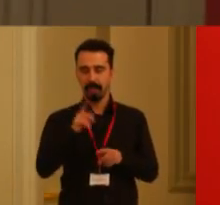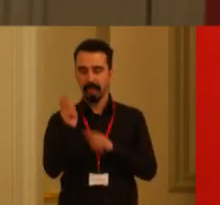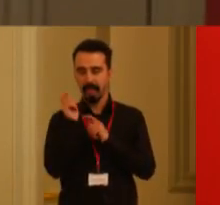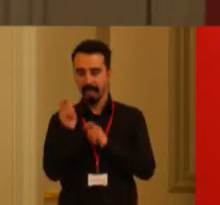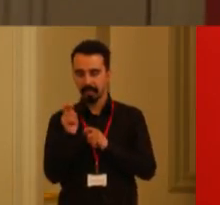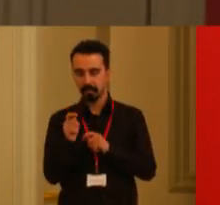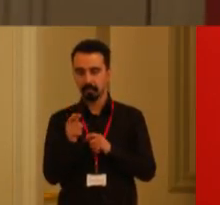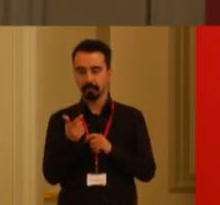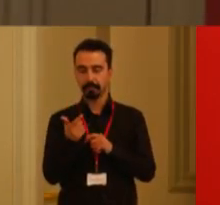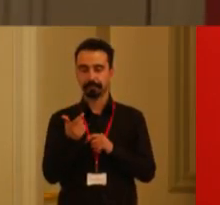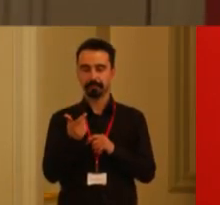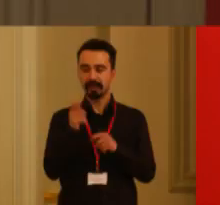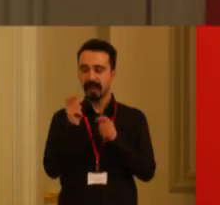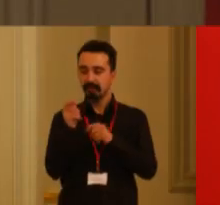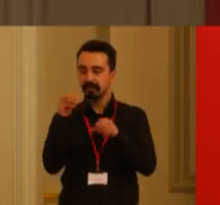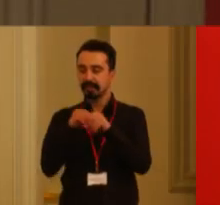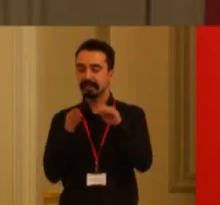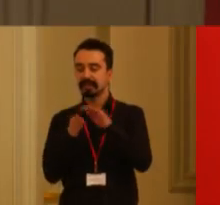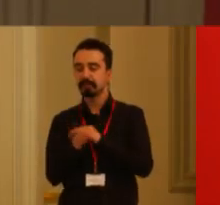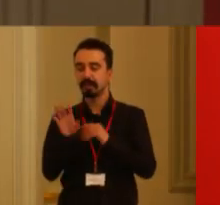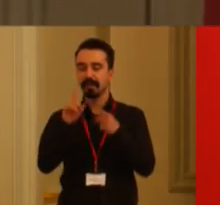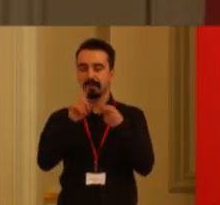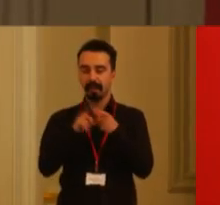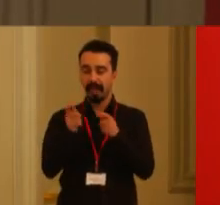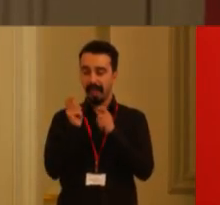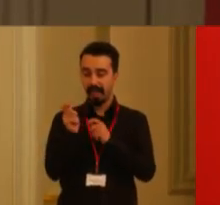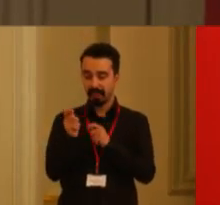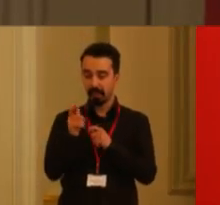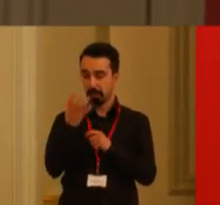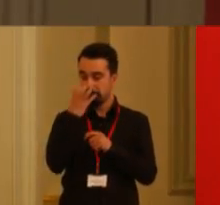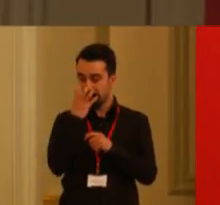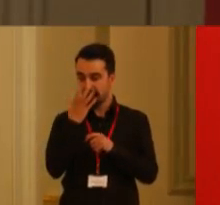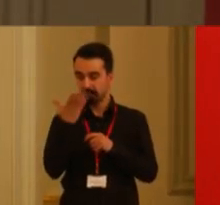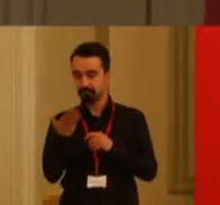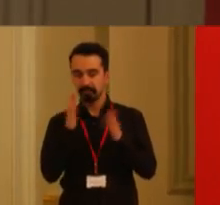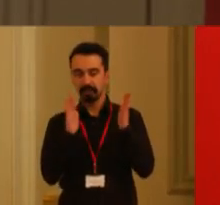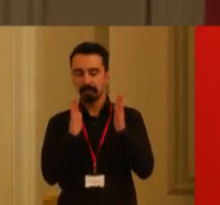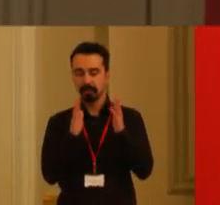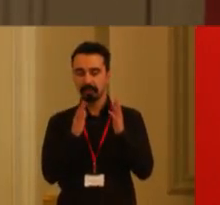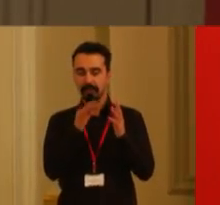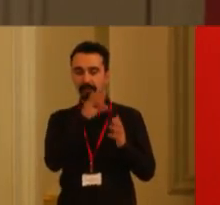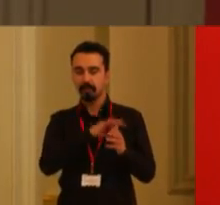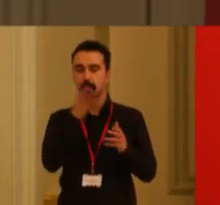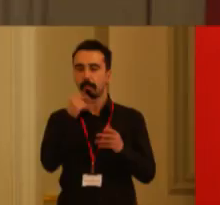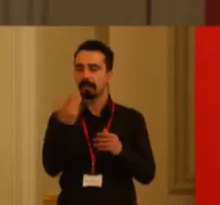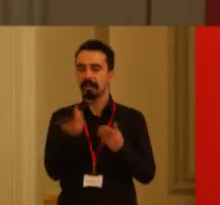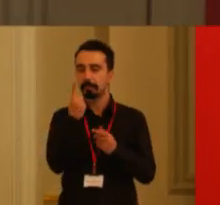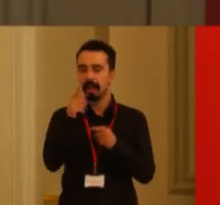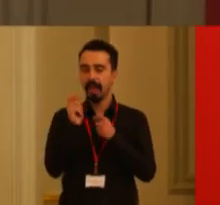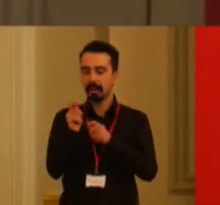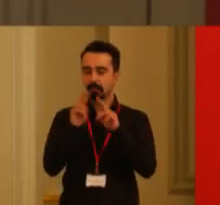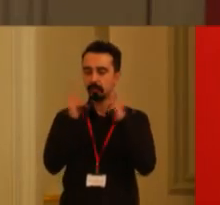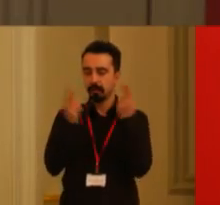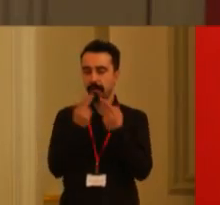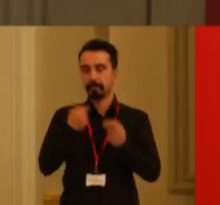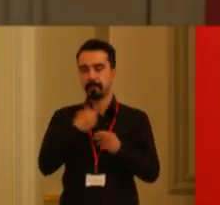is what I have next. The question is, what if they can't access formal education? Or in a situation where formal